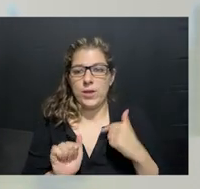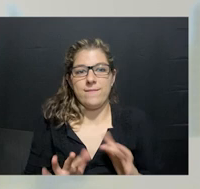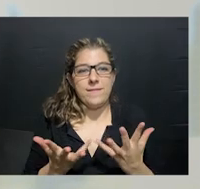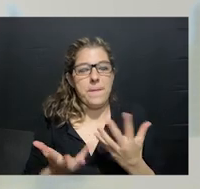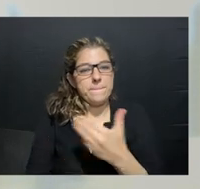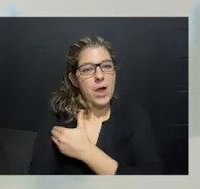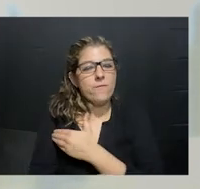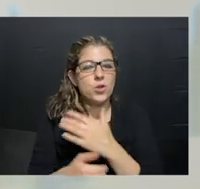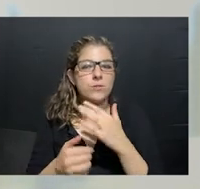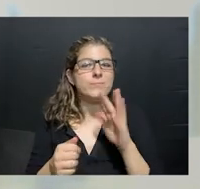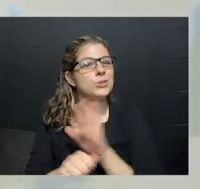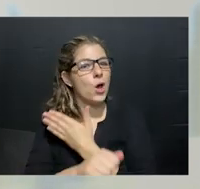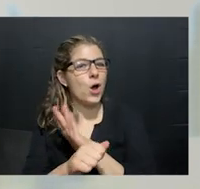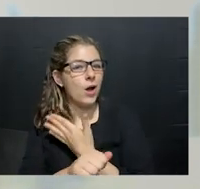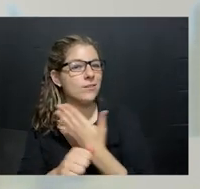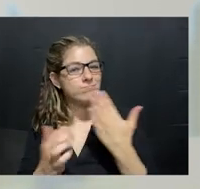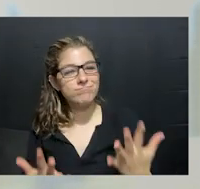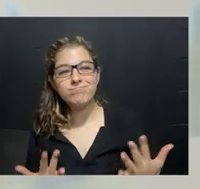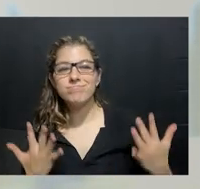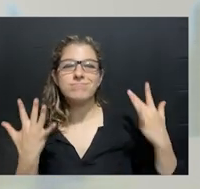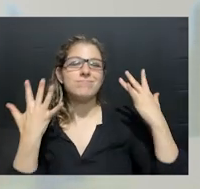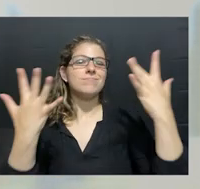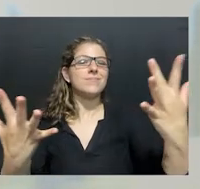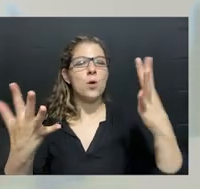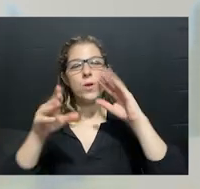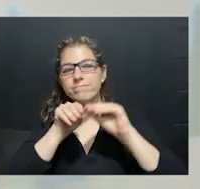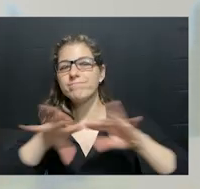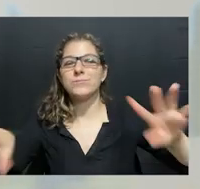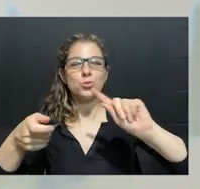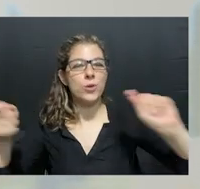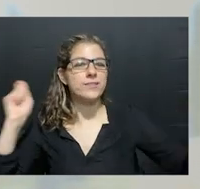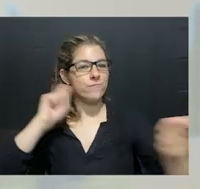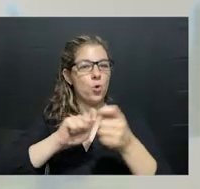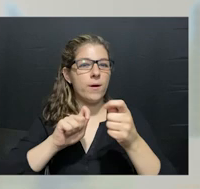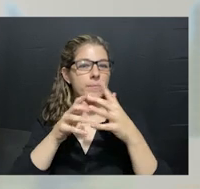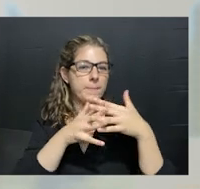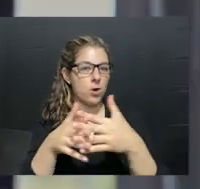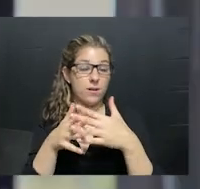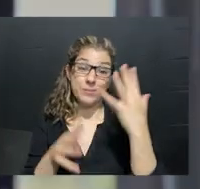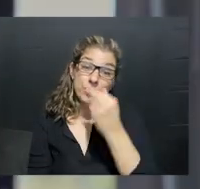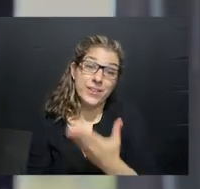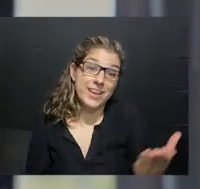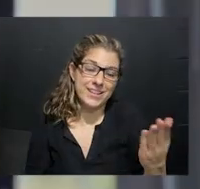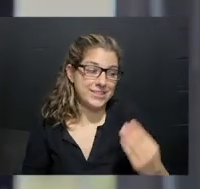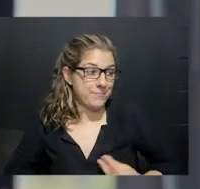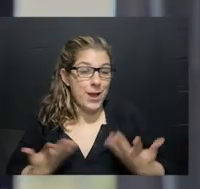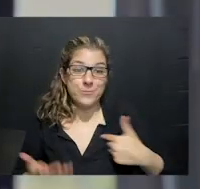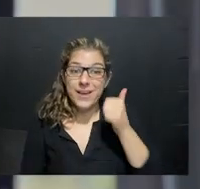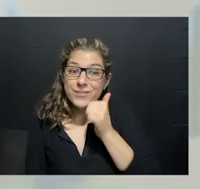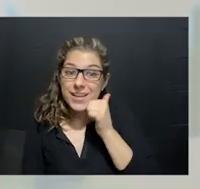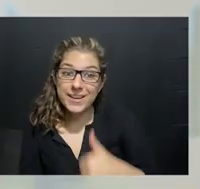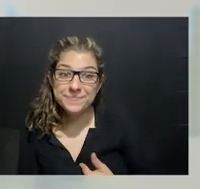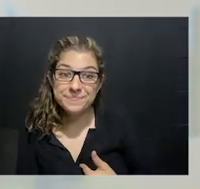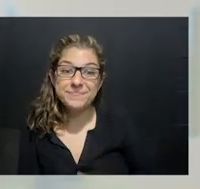up a powerful song that's going to transform the historic direction of this country. That's a beautiful thing. That inspires me every